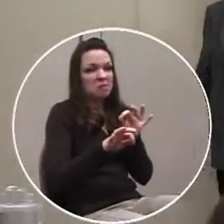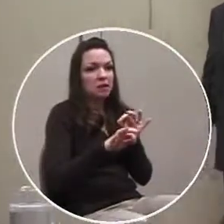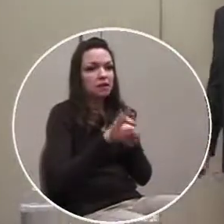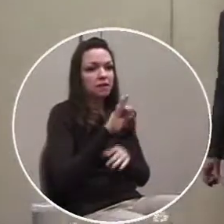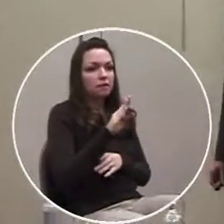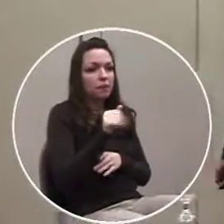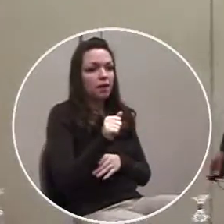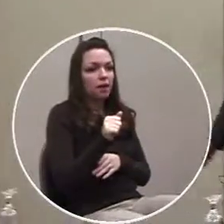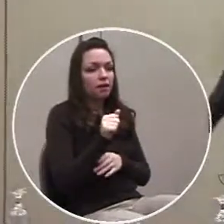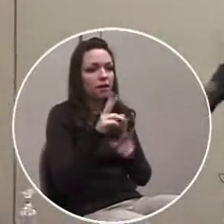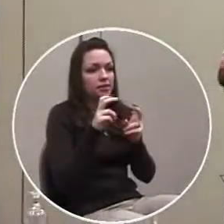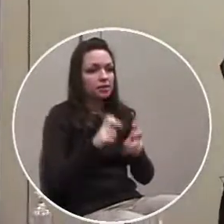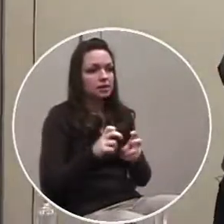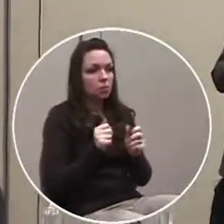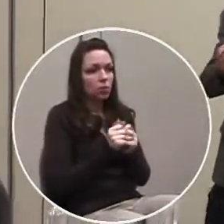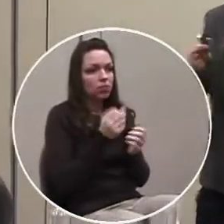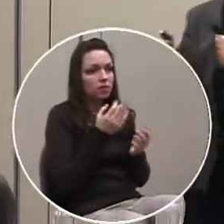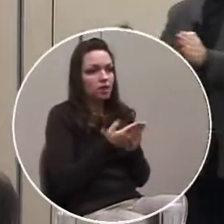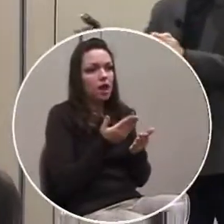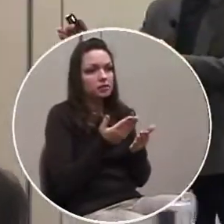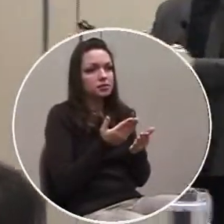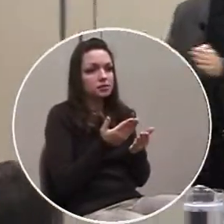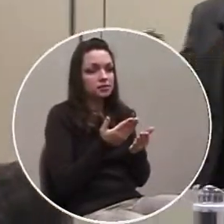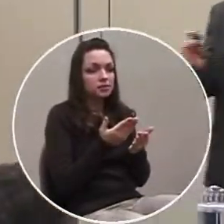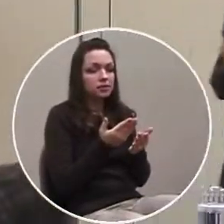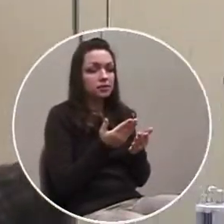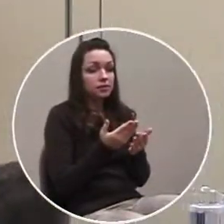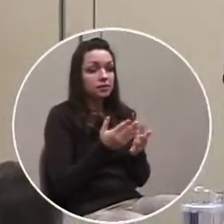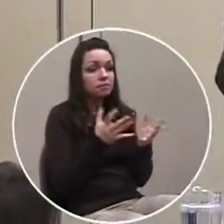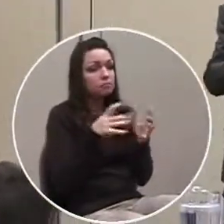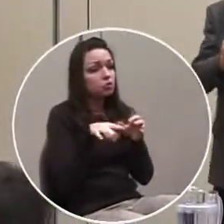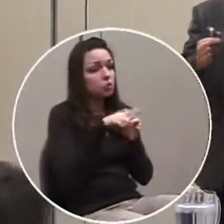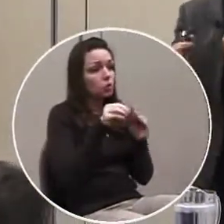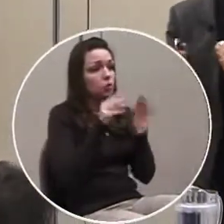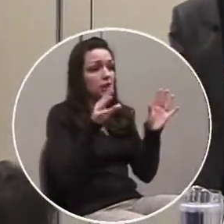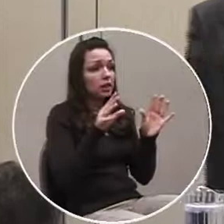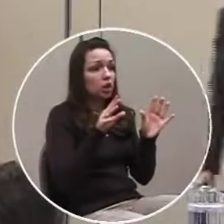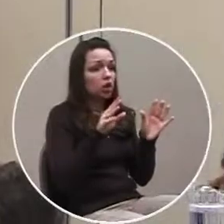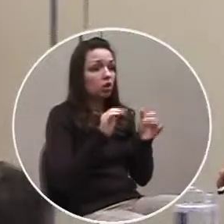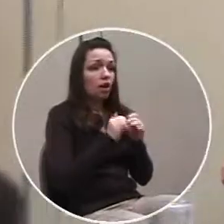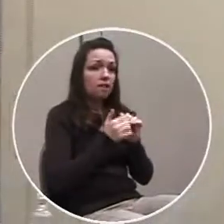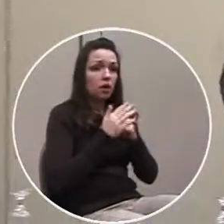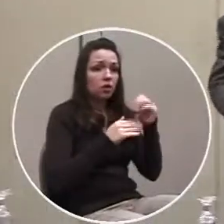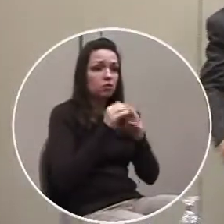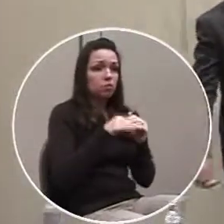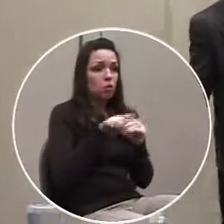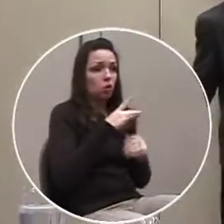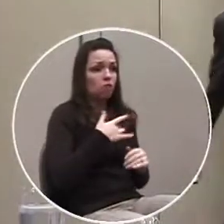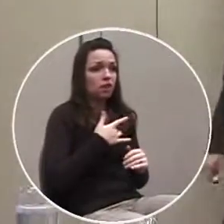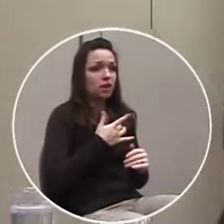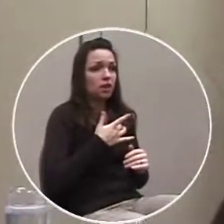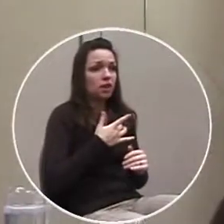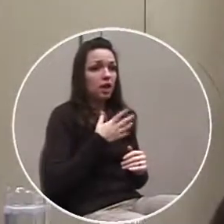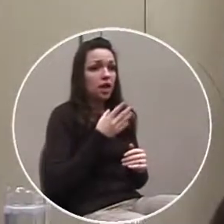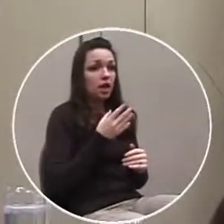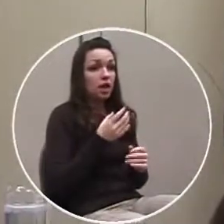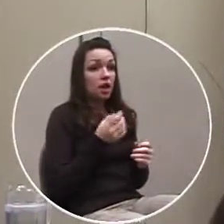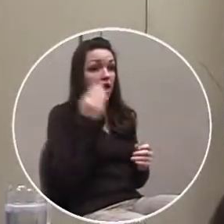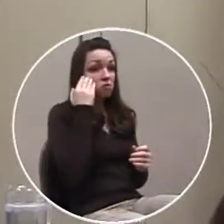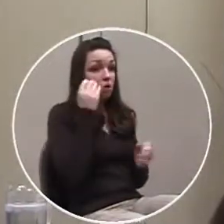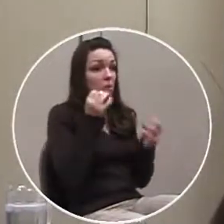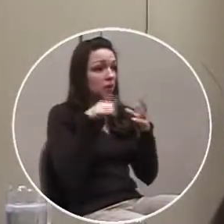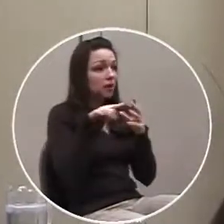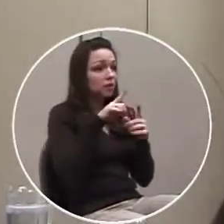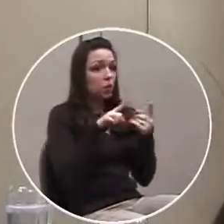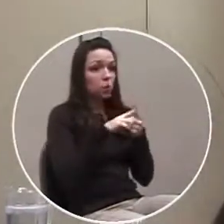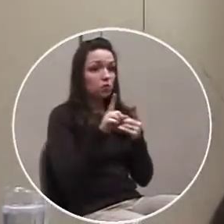with the facts. I want you to just be clear on where you're at in your comfort level and that you're moving up. Many of you, when you came here, had never even heard about